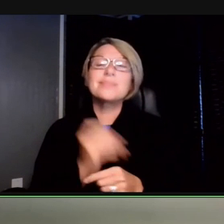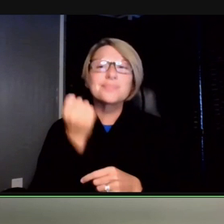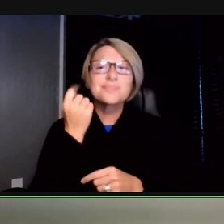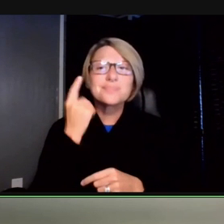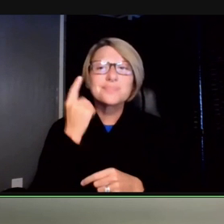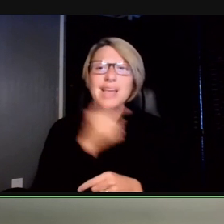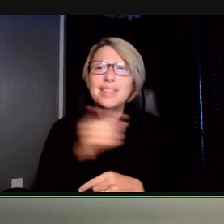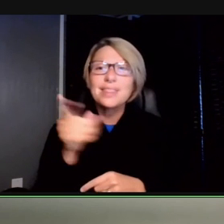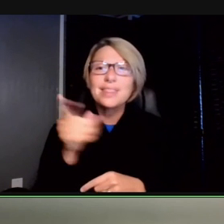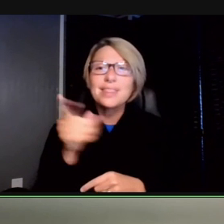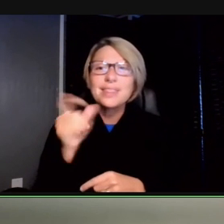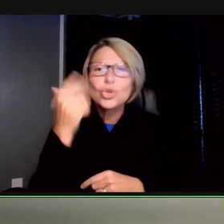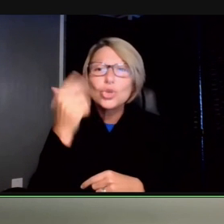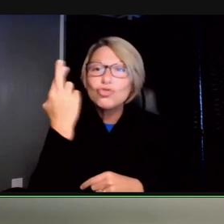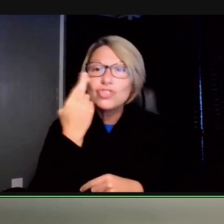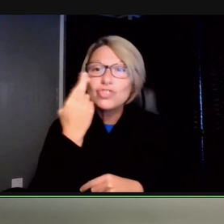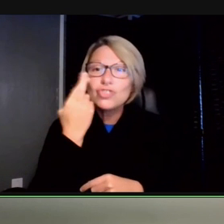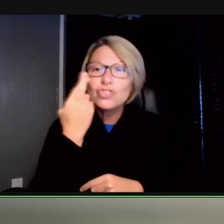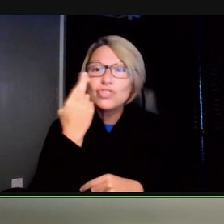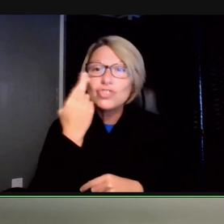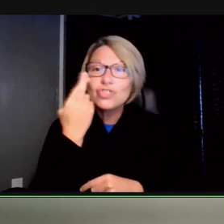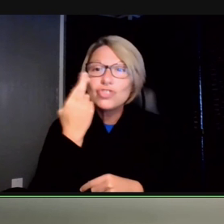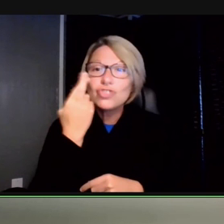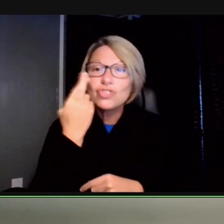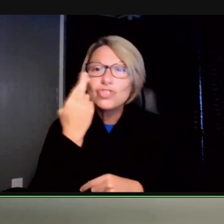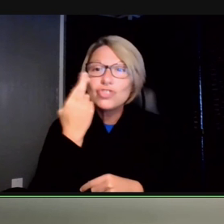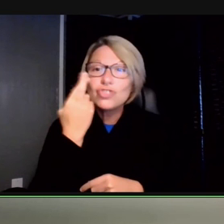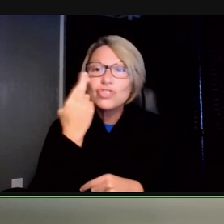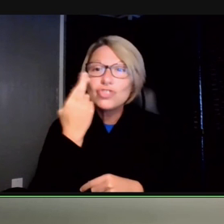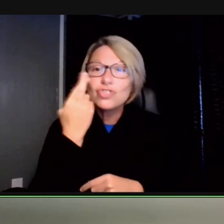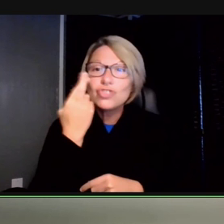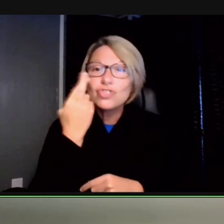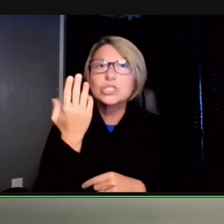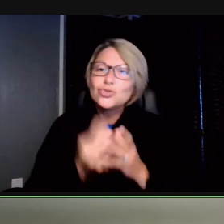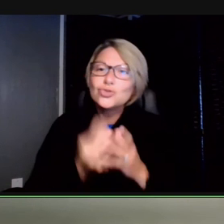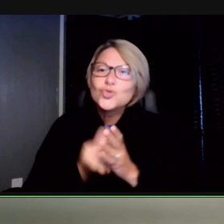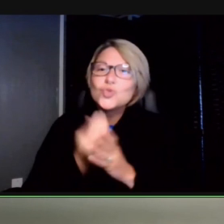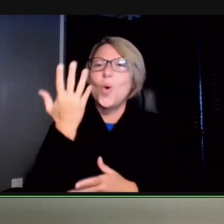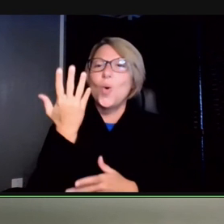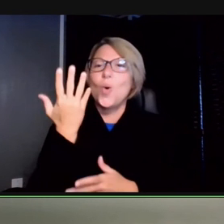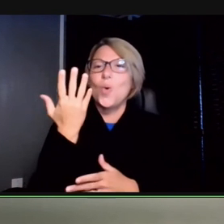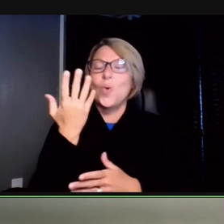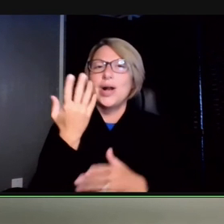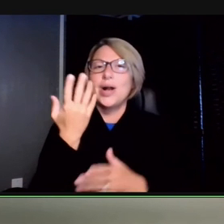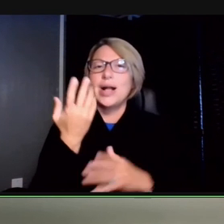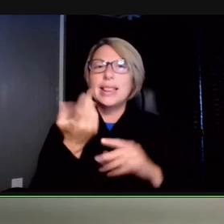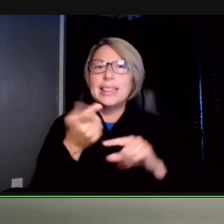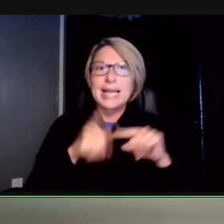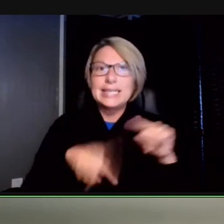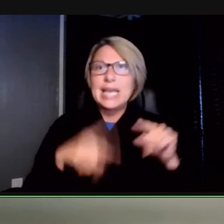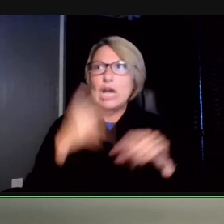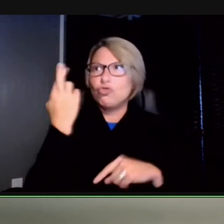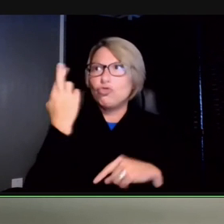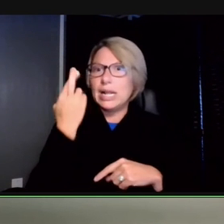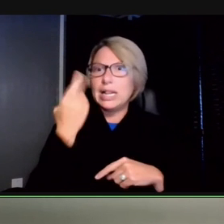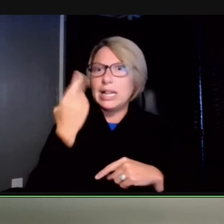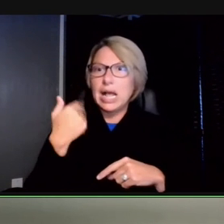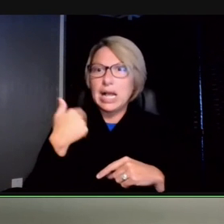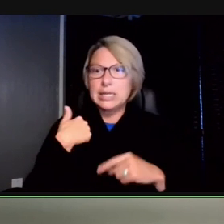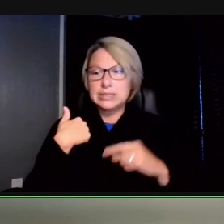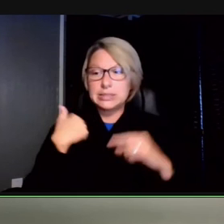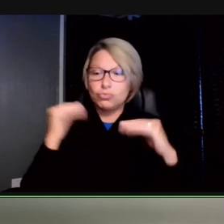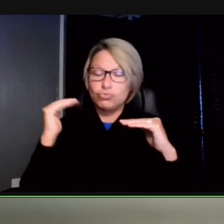that they are growing. Sometimes they can't see themselves, or they can't realize how much taller they